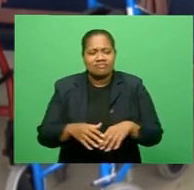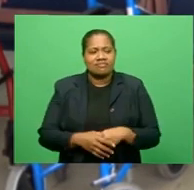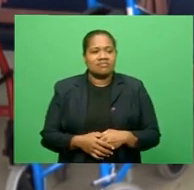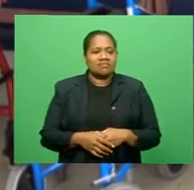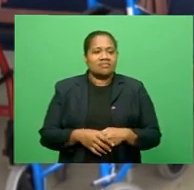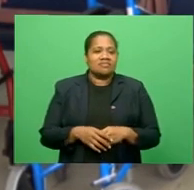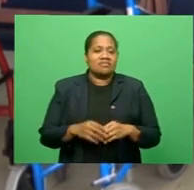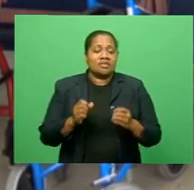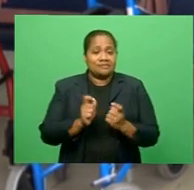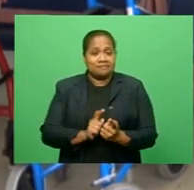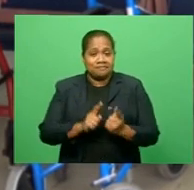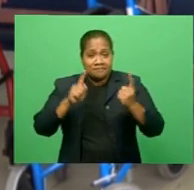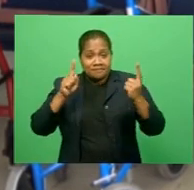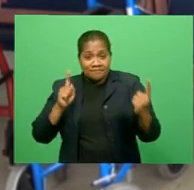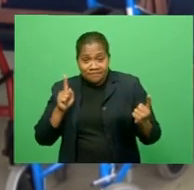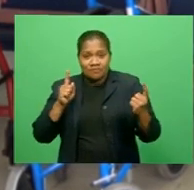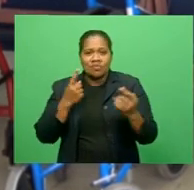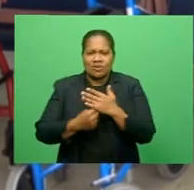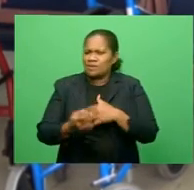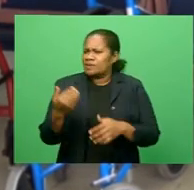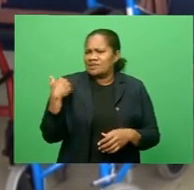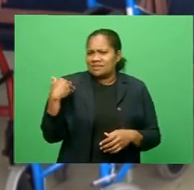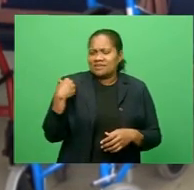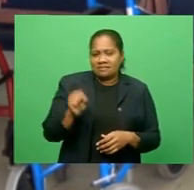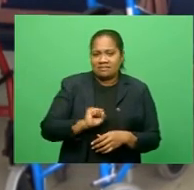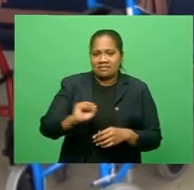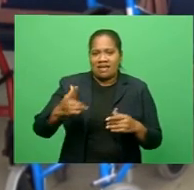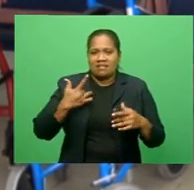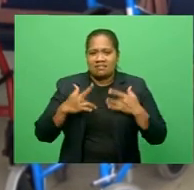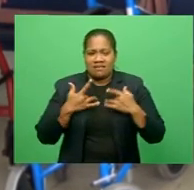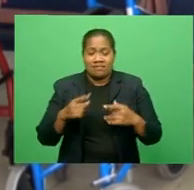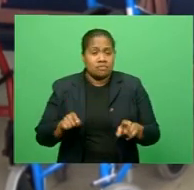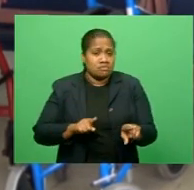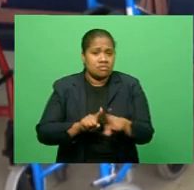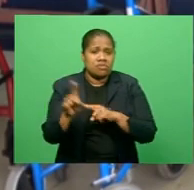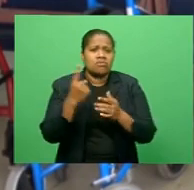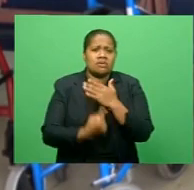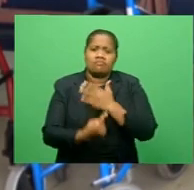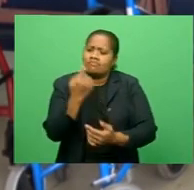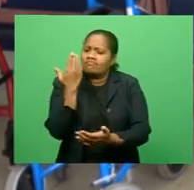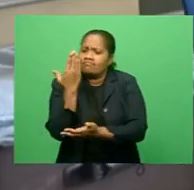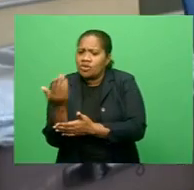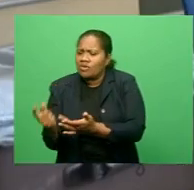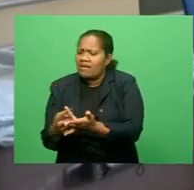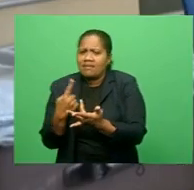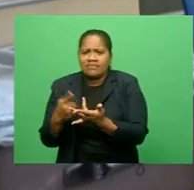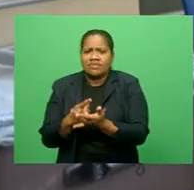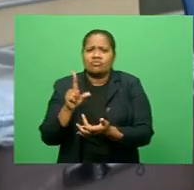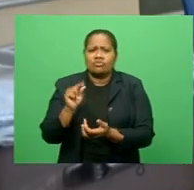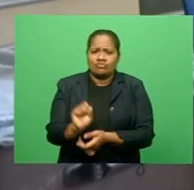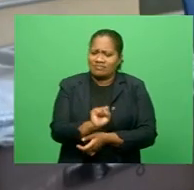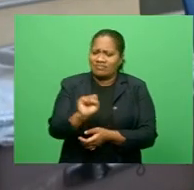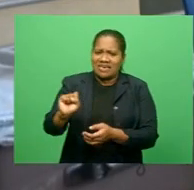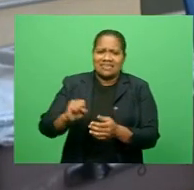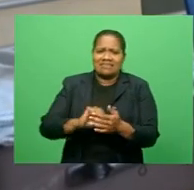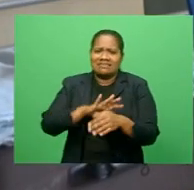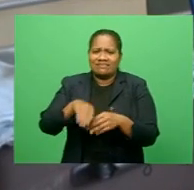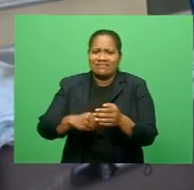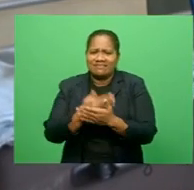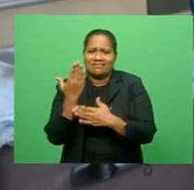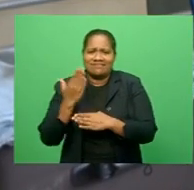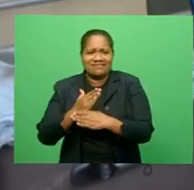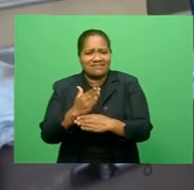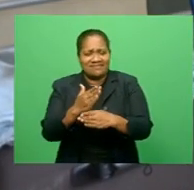social distancing affected their daily lives, and they mostly rely on others to carry out their daily chores. Ritika